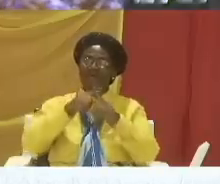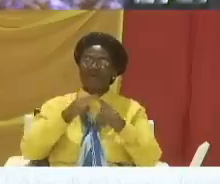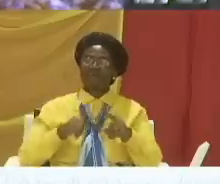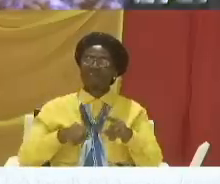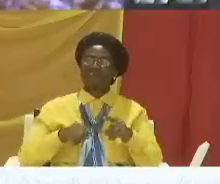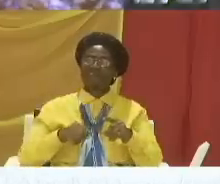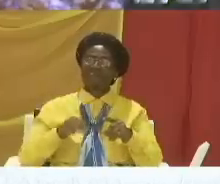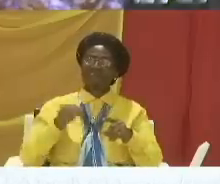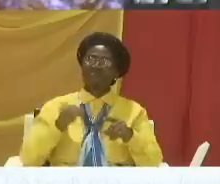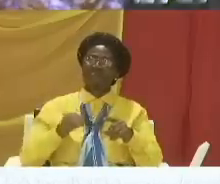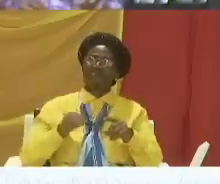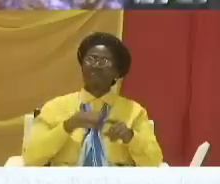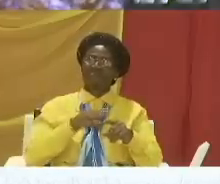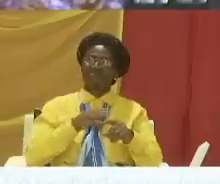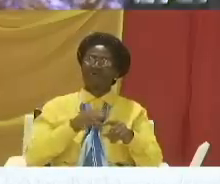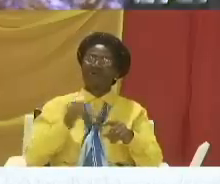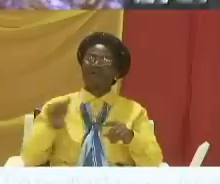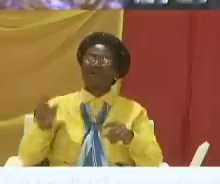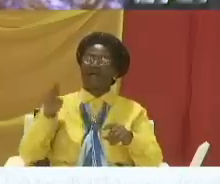an agreement